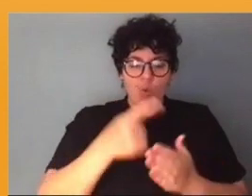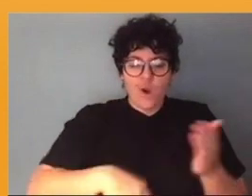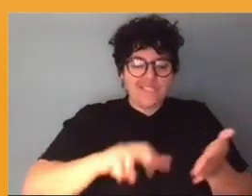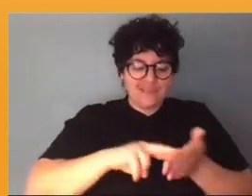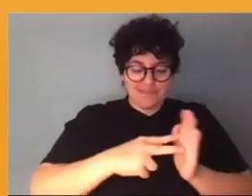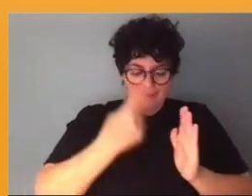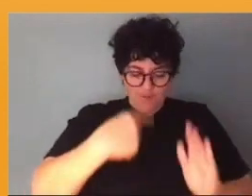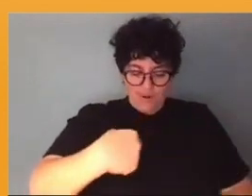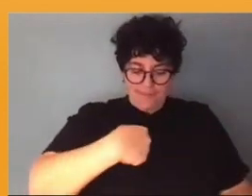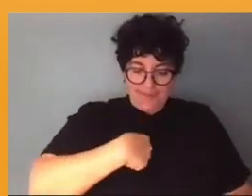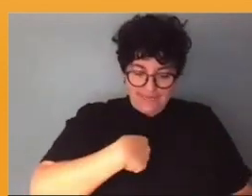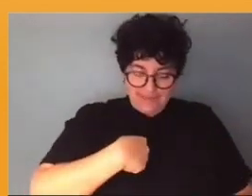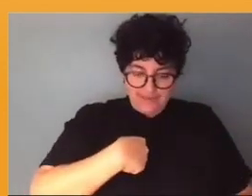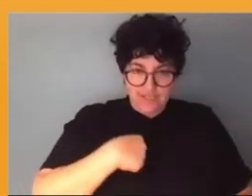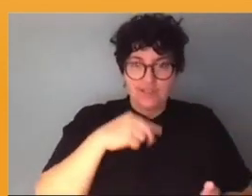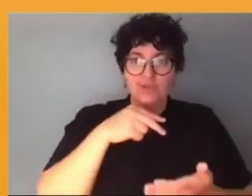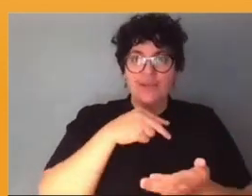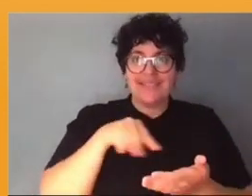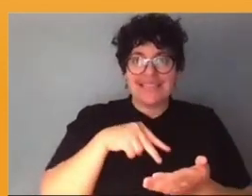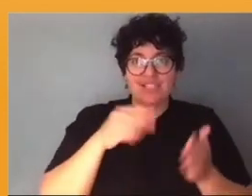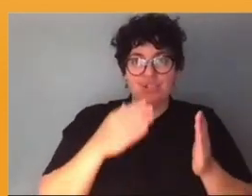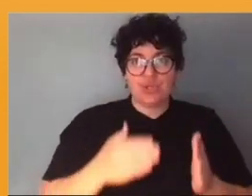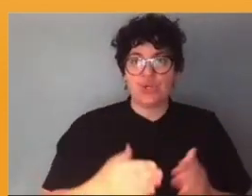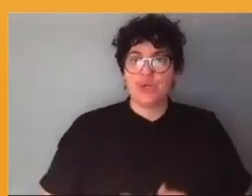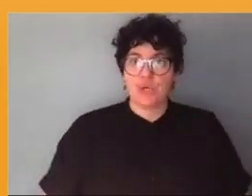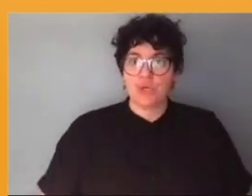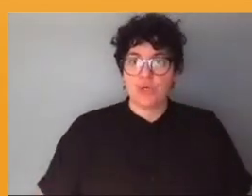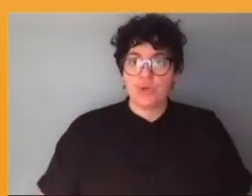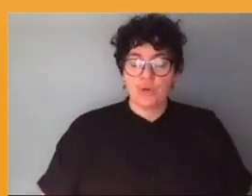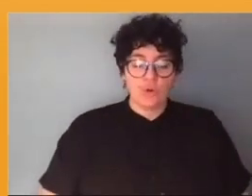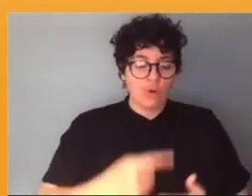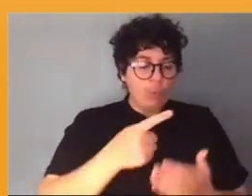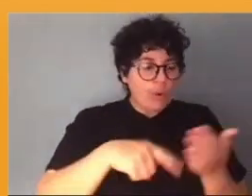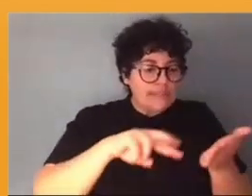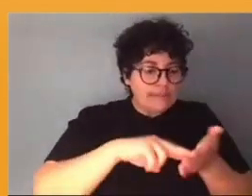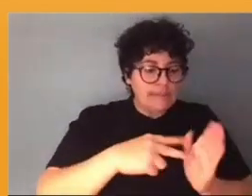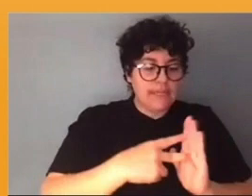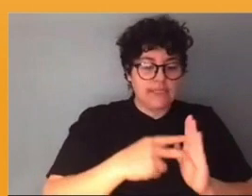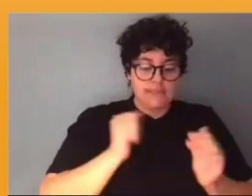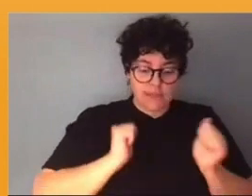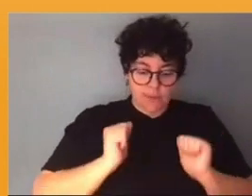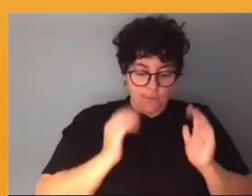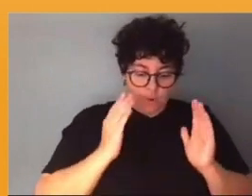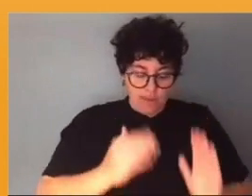dancer, you know, for myself, what it means to be a performer, and